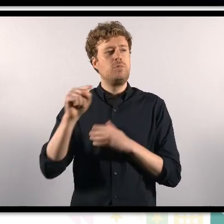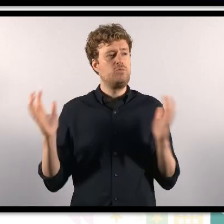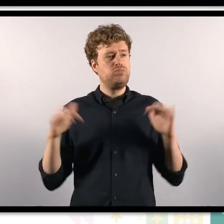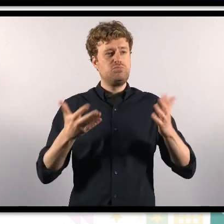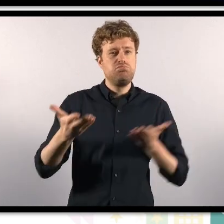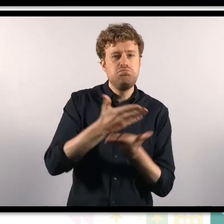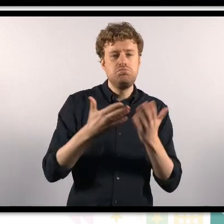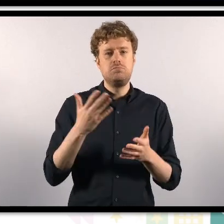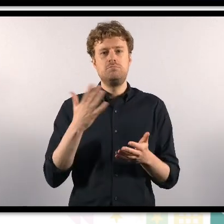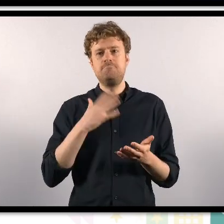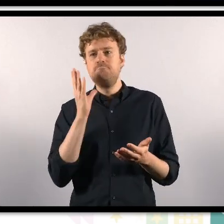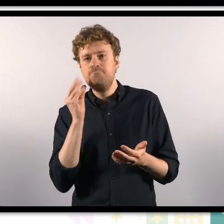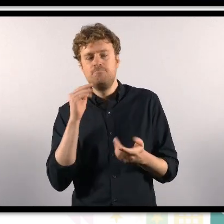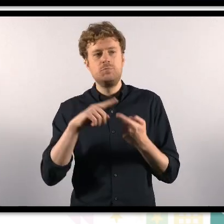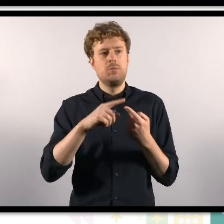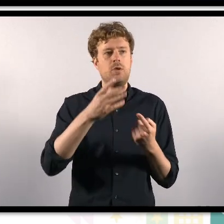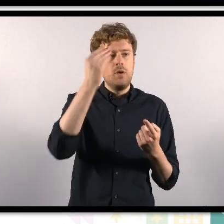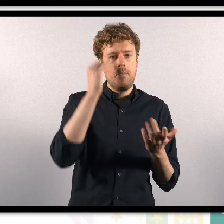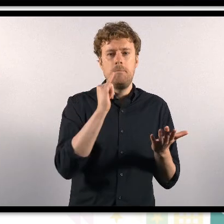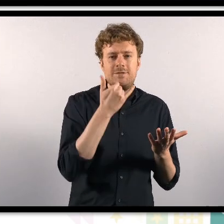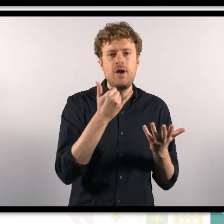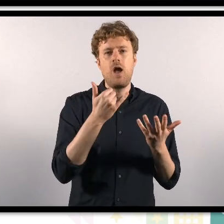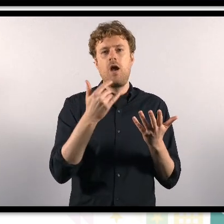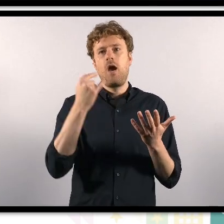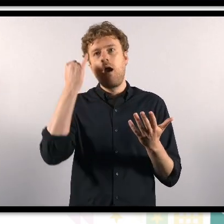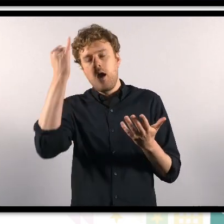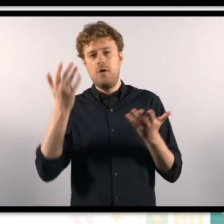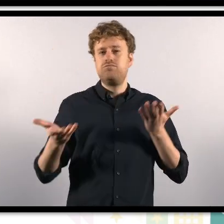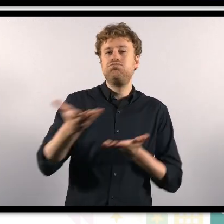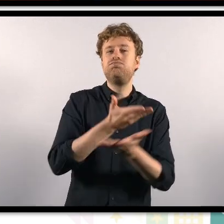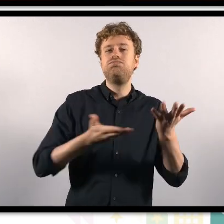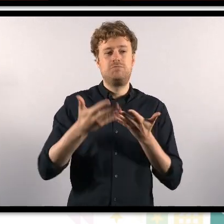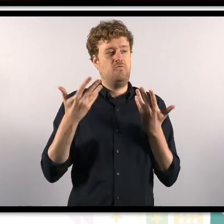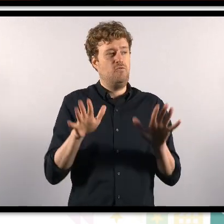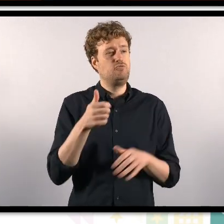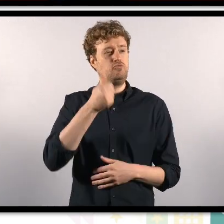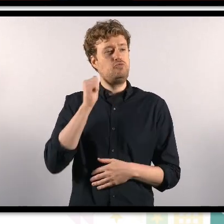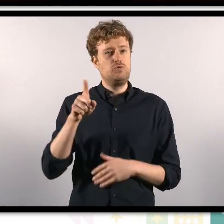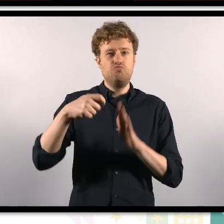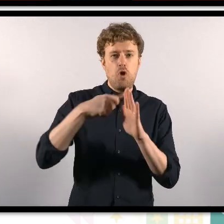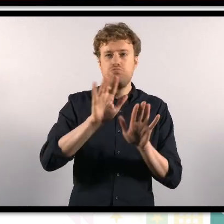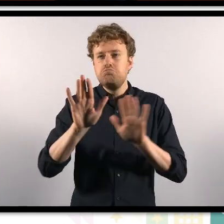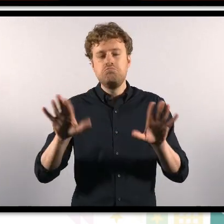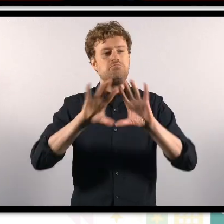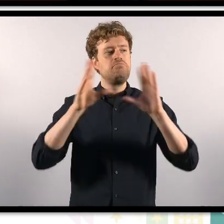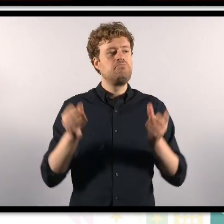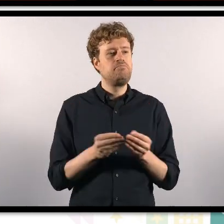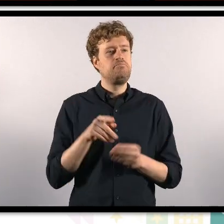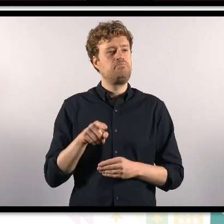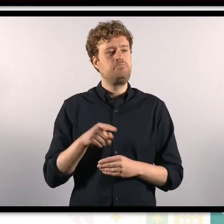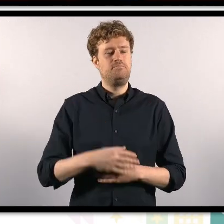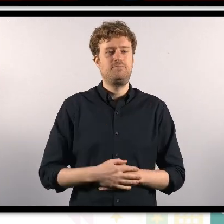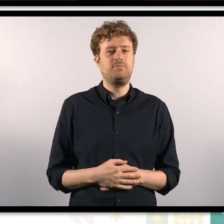this whole ecosystem that everyone depends on. So maybe a thank you to all the maintainers, and congrats for your first maintainer summit